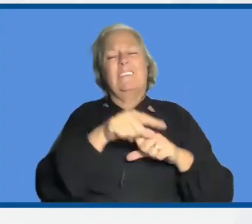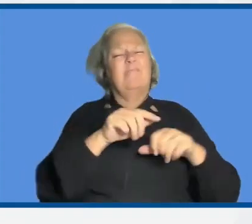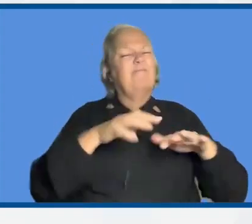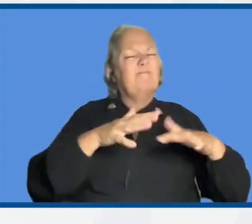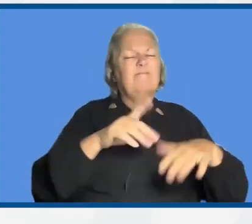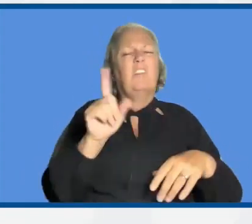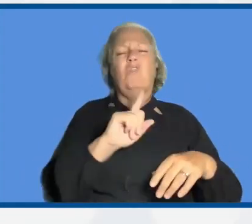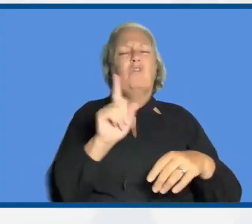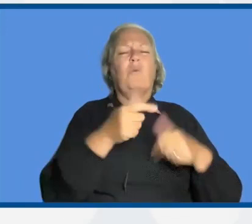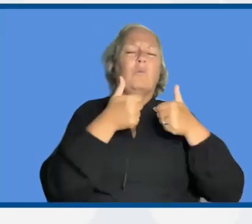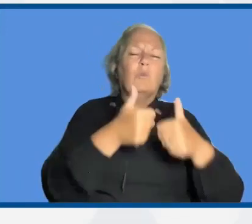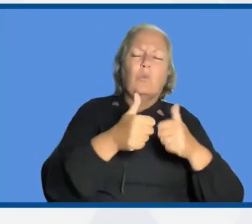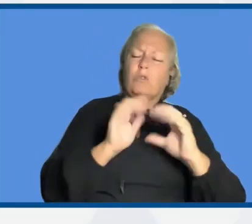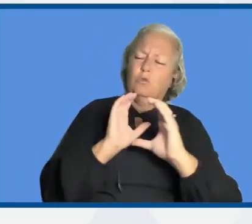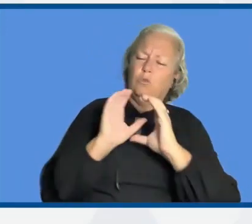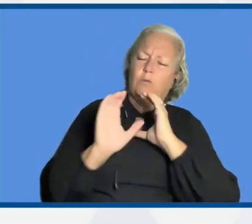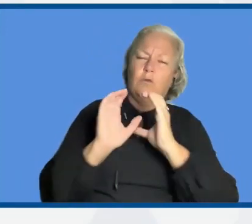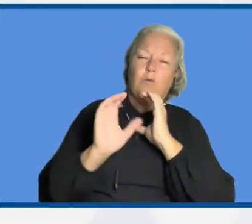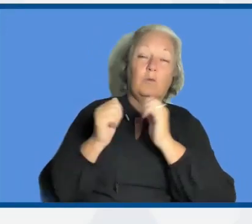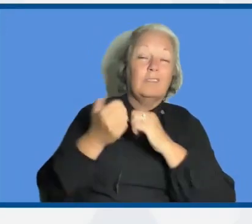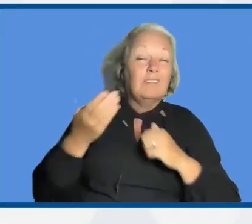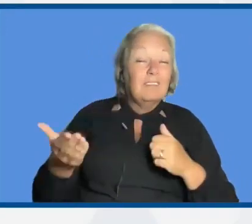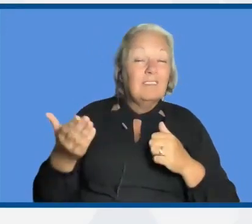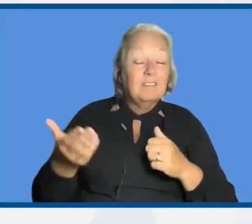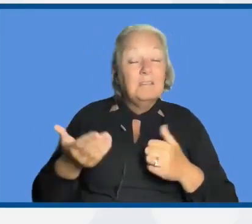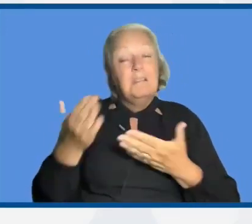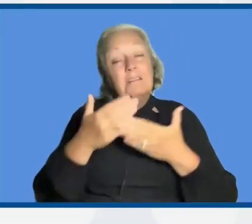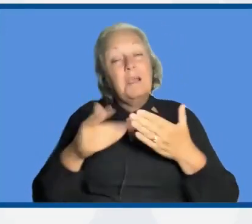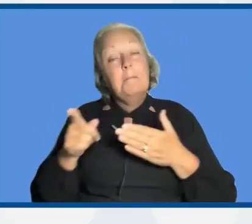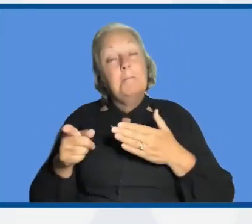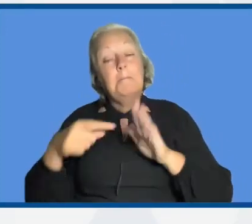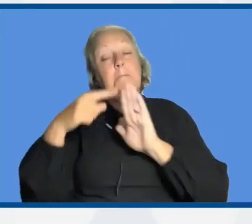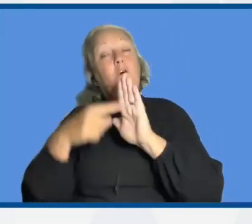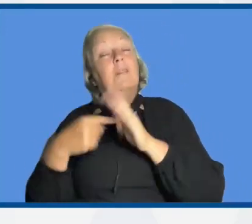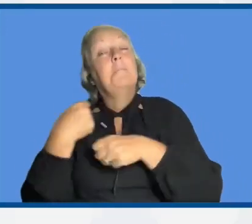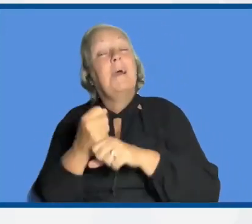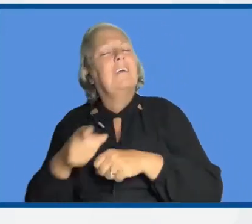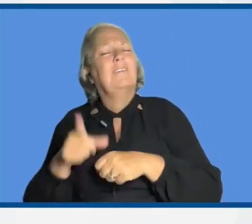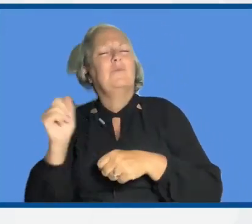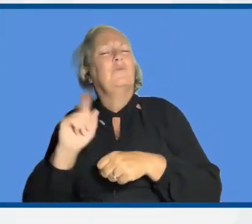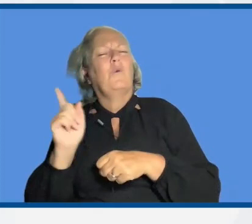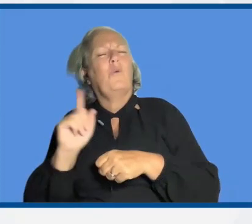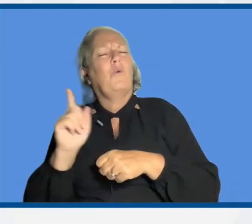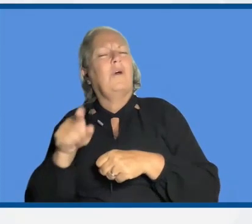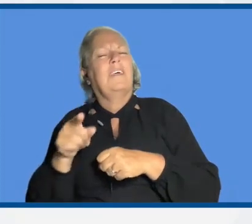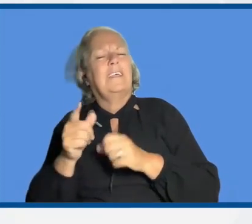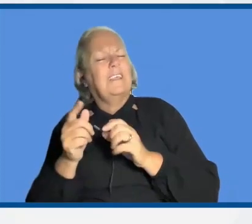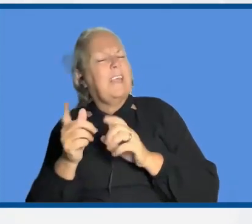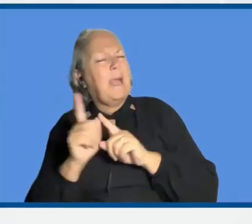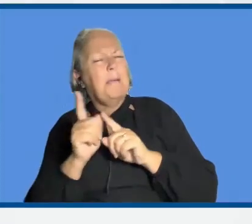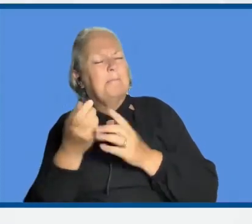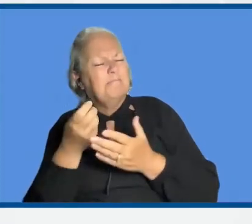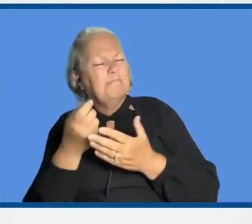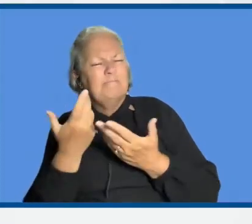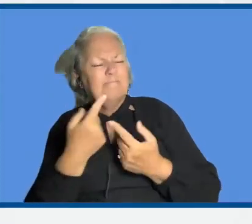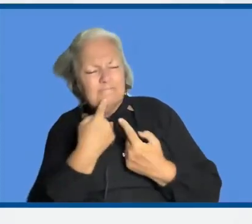policymakers, but sometimes policymakers are not very good at explaining what they need from a scientist. And it's encouraging to hear